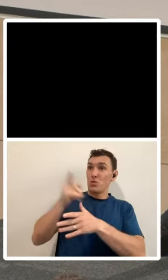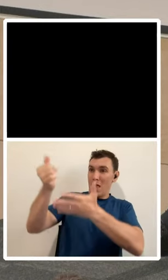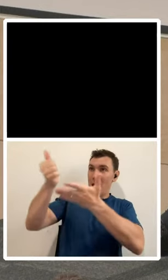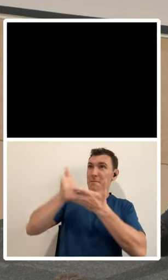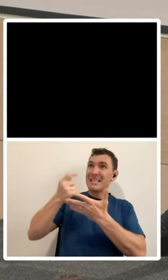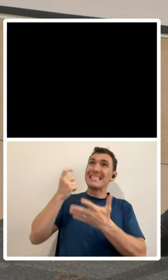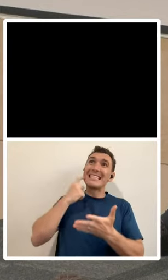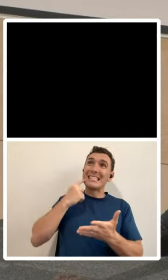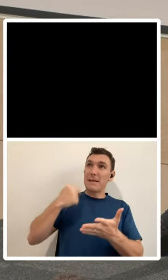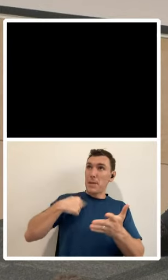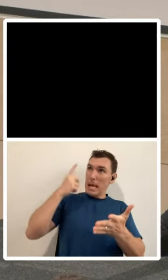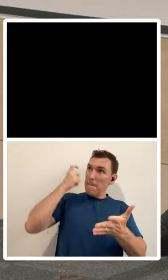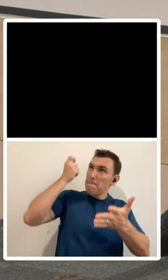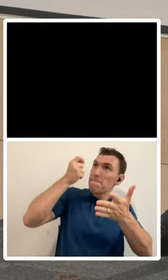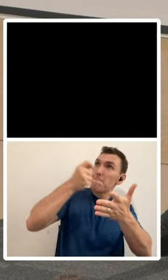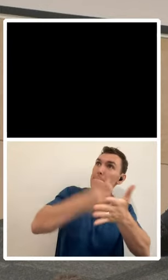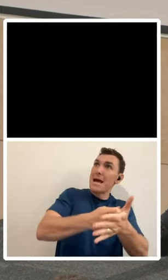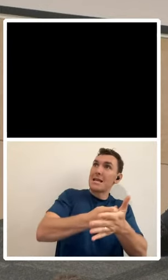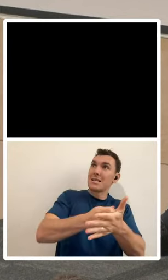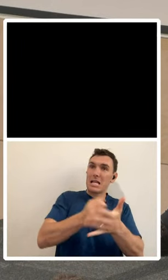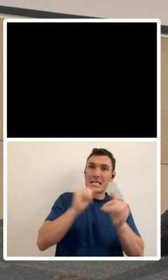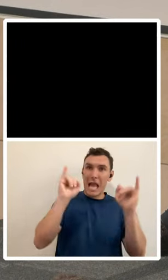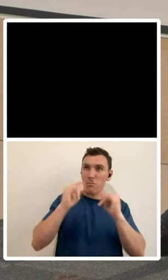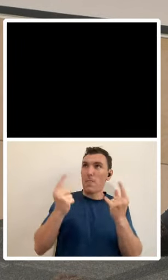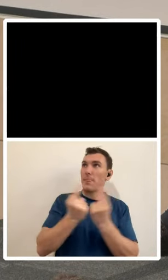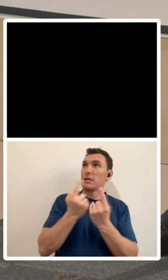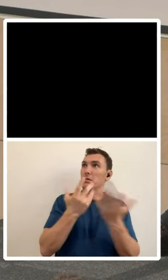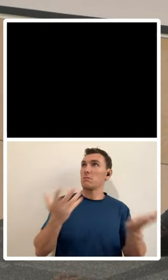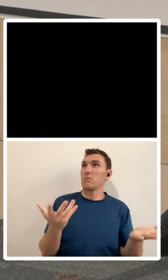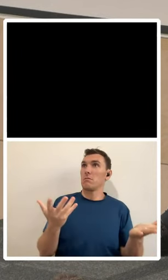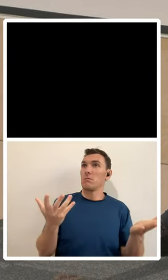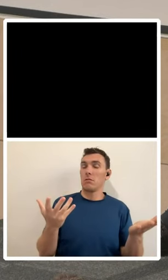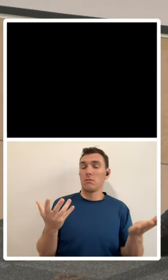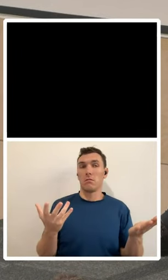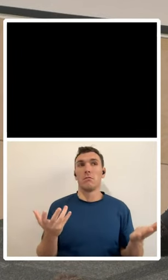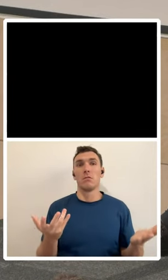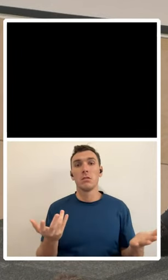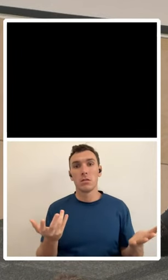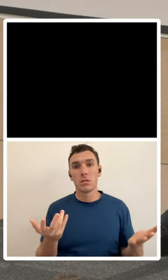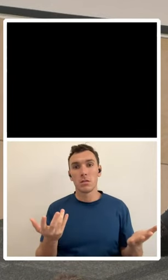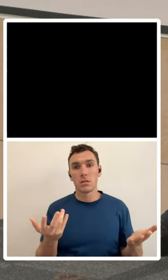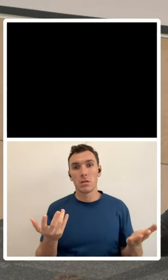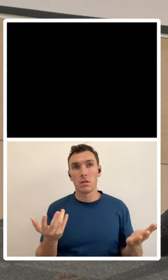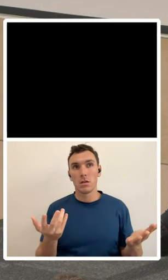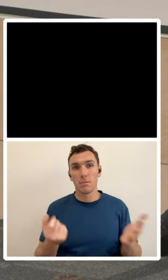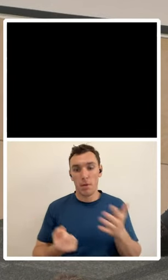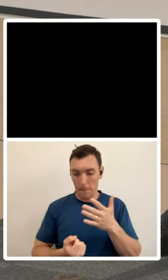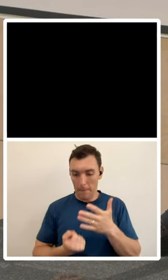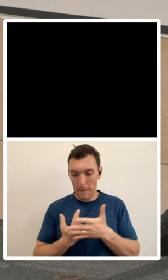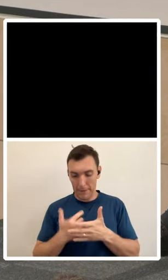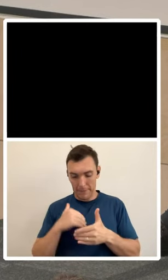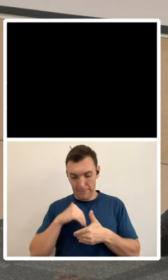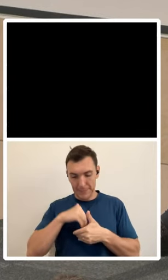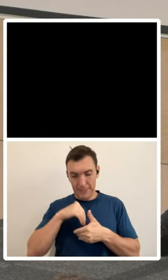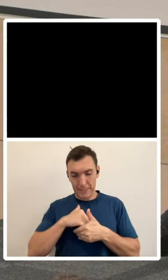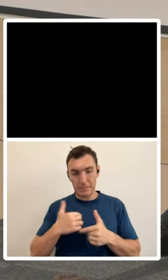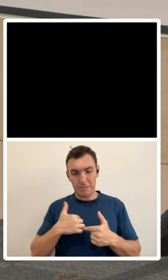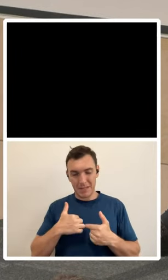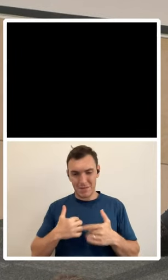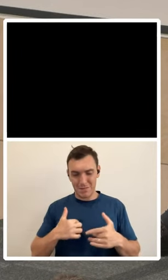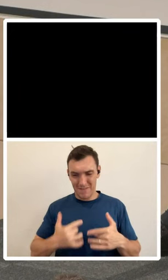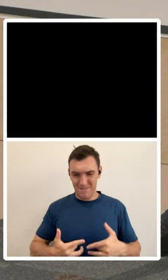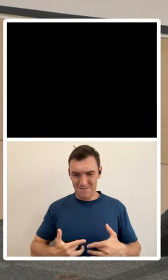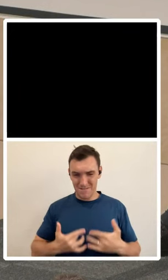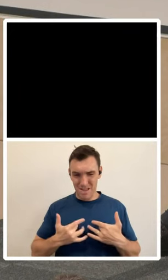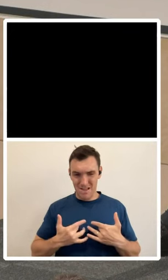what happened to me is I started to feel it like physically. Mm. It wasn't really, I wasn't thinking this is wrong. I